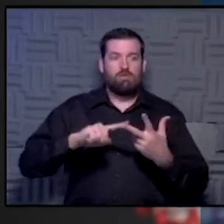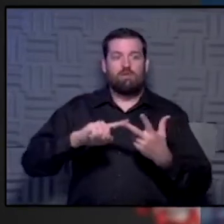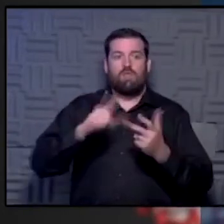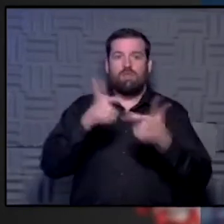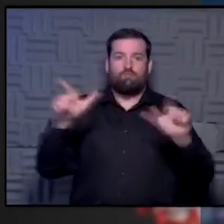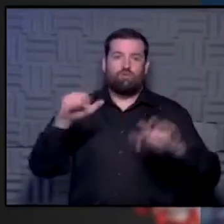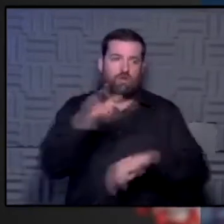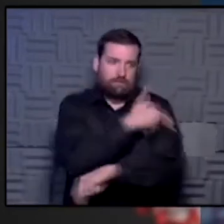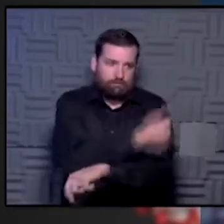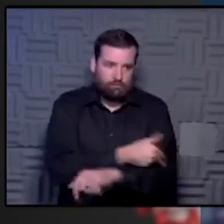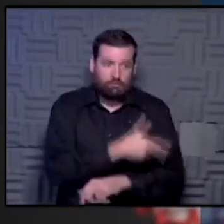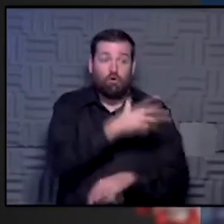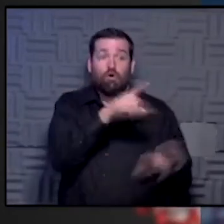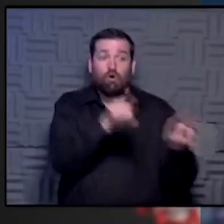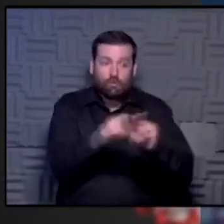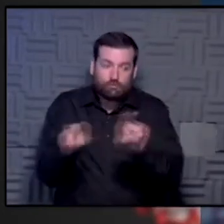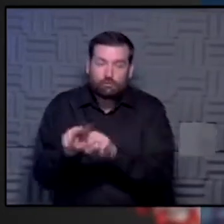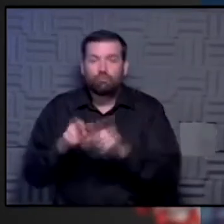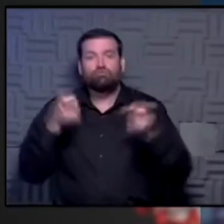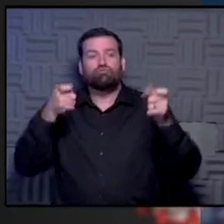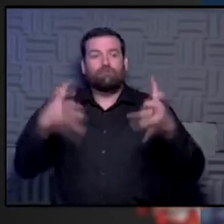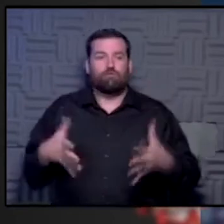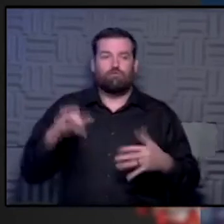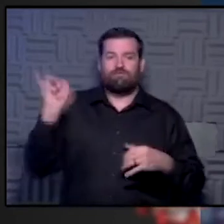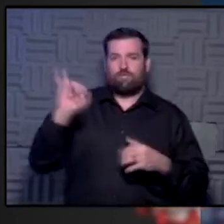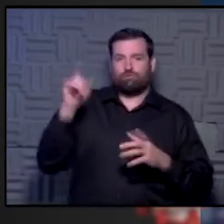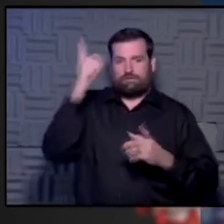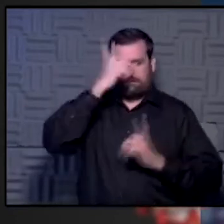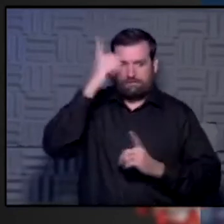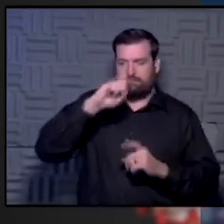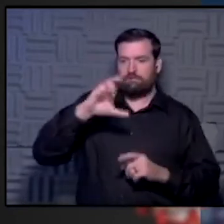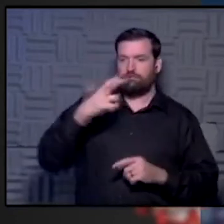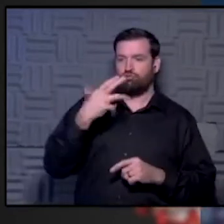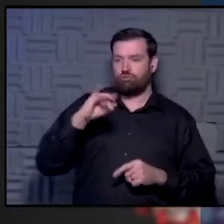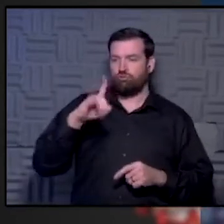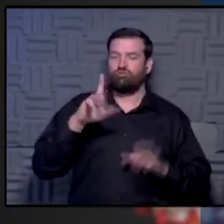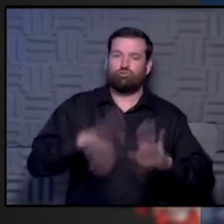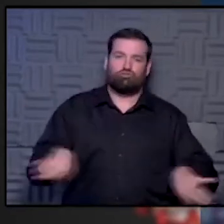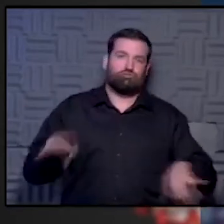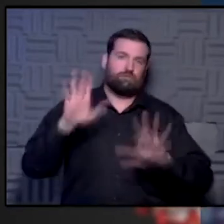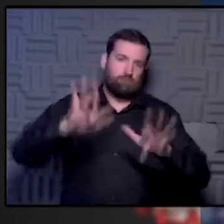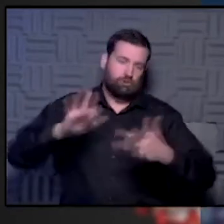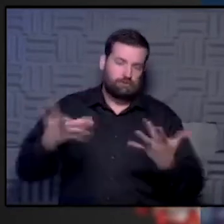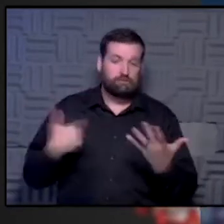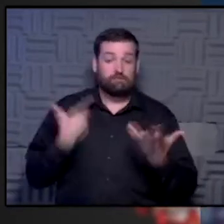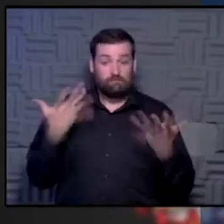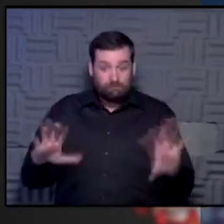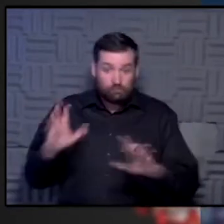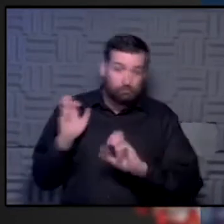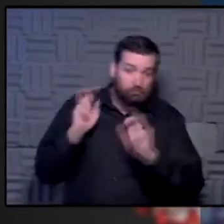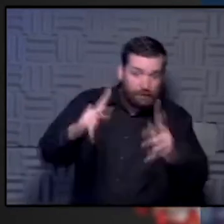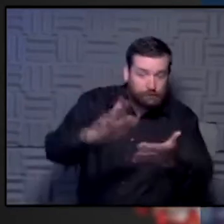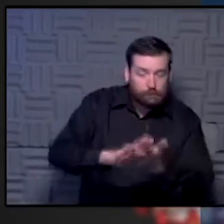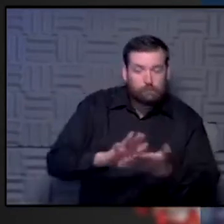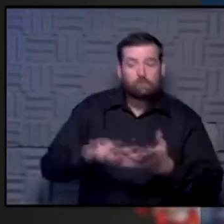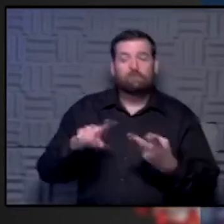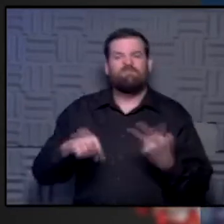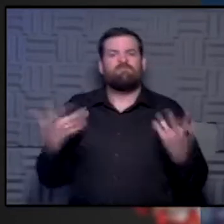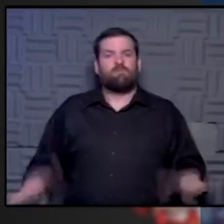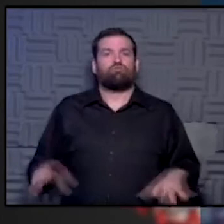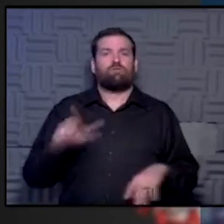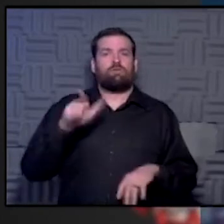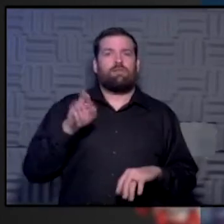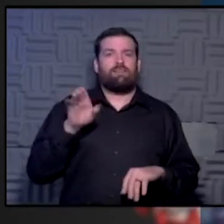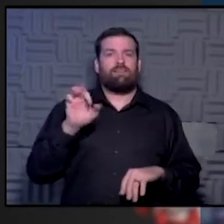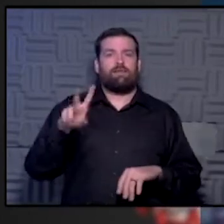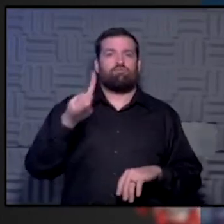Children's Mercy Hospital, as we look at how the Metro is doing now that we're back in school and after the Labor Day holiday. Today